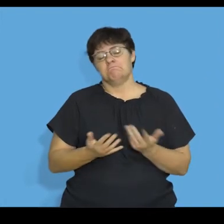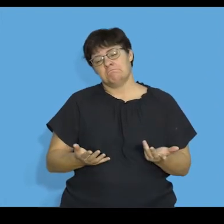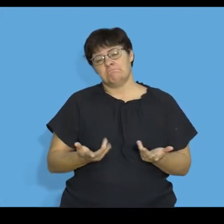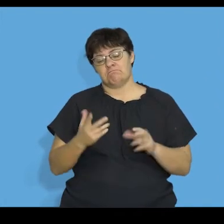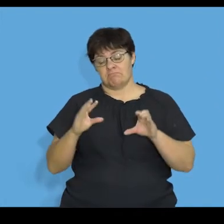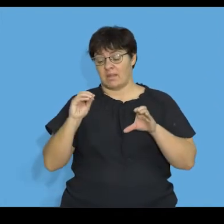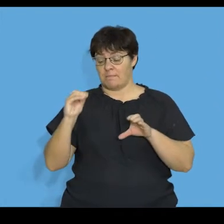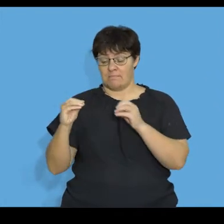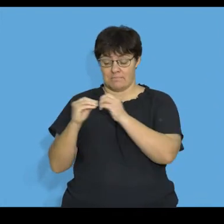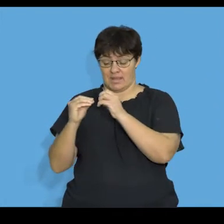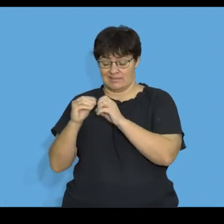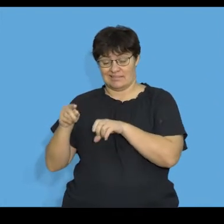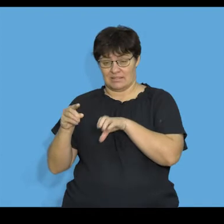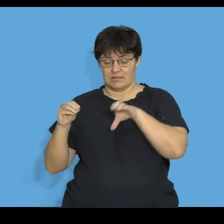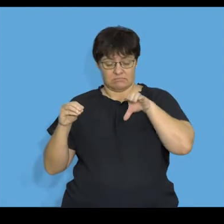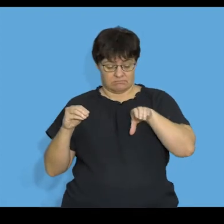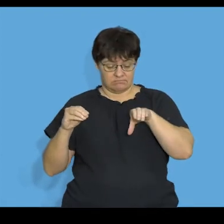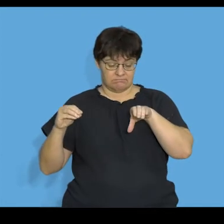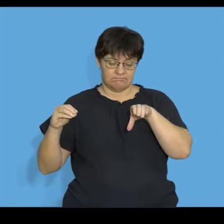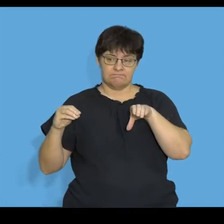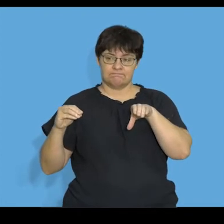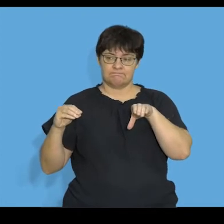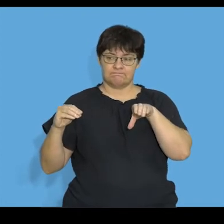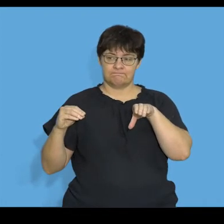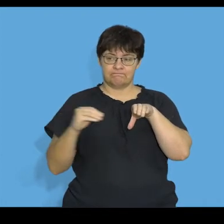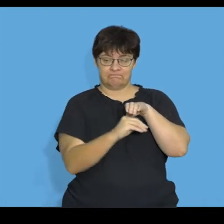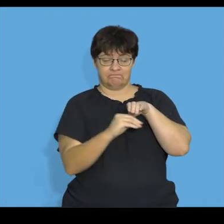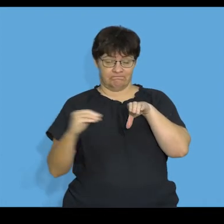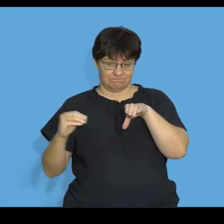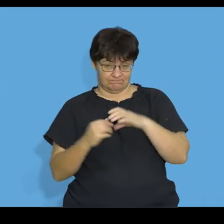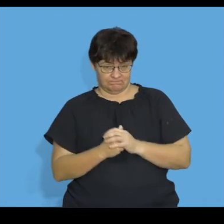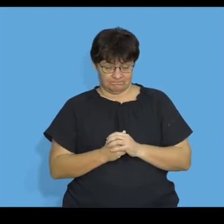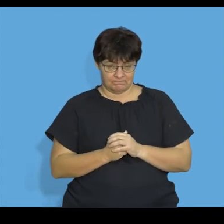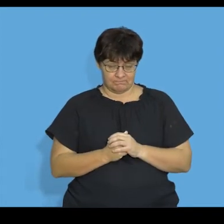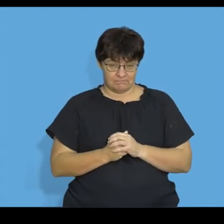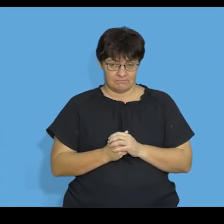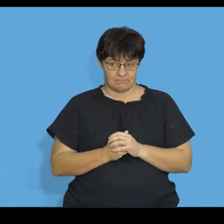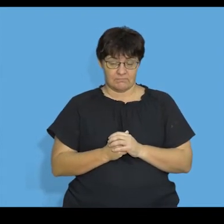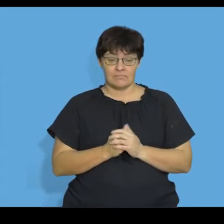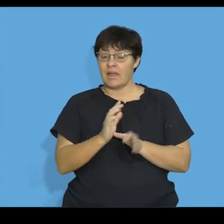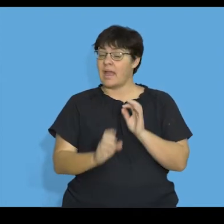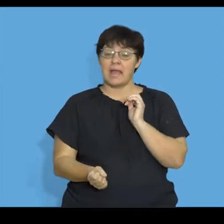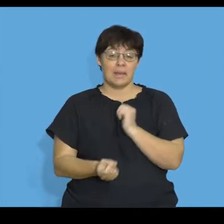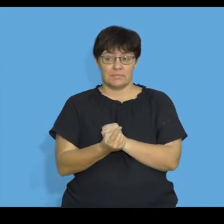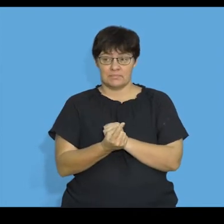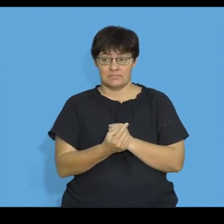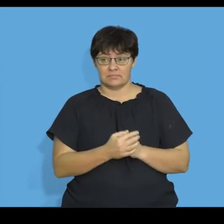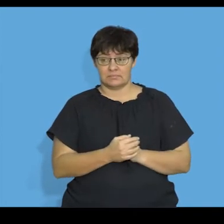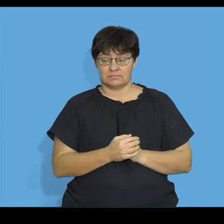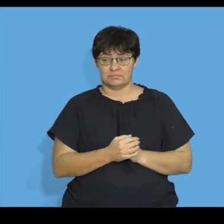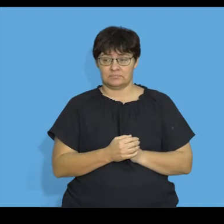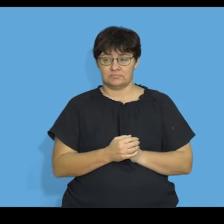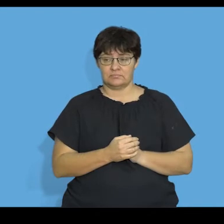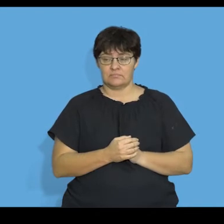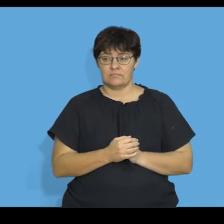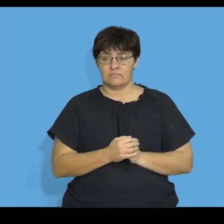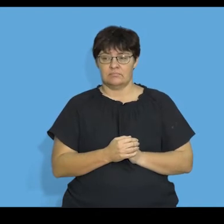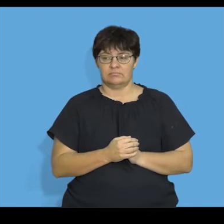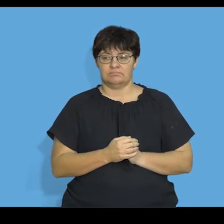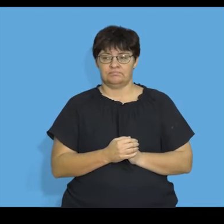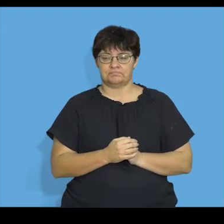magnet is moving into the coil in that direction. We've already established when that happens that this